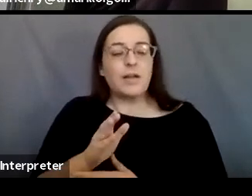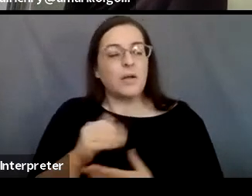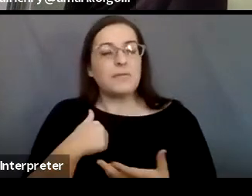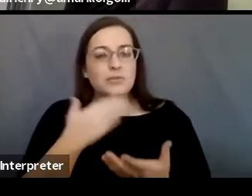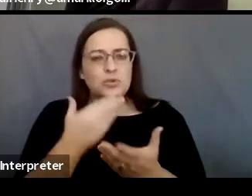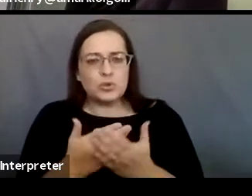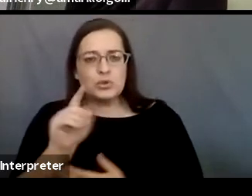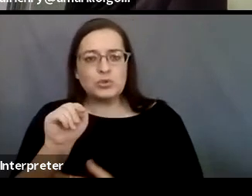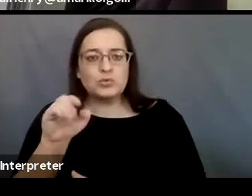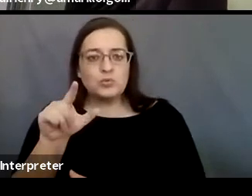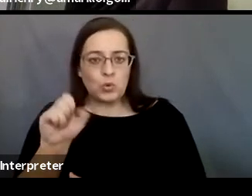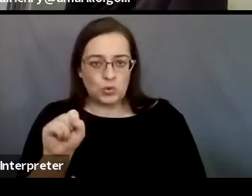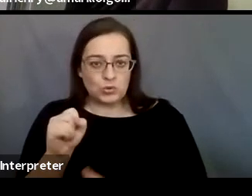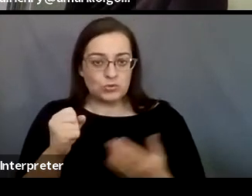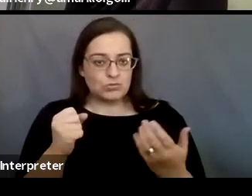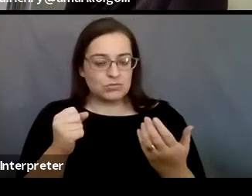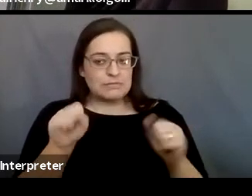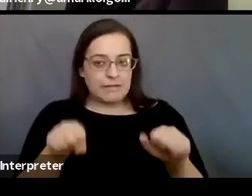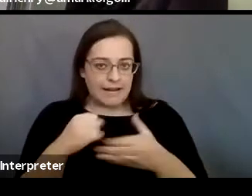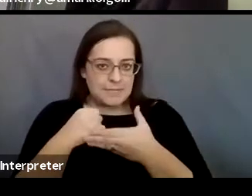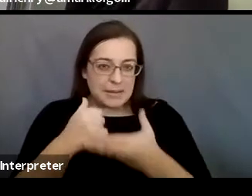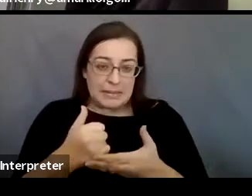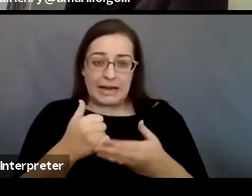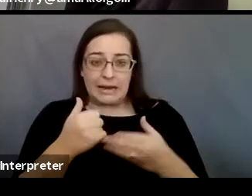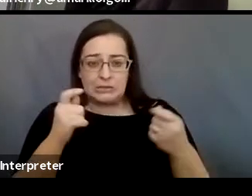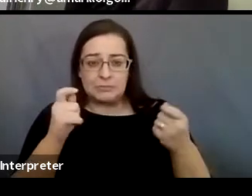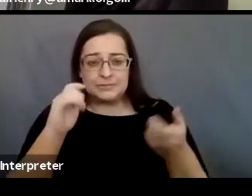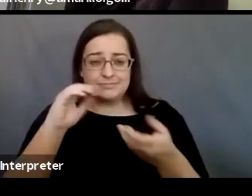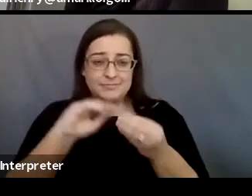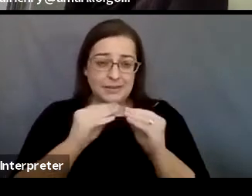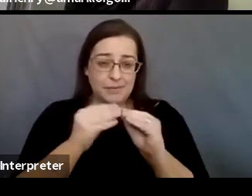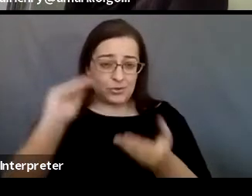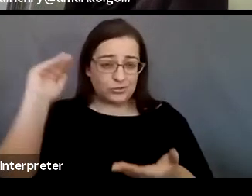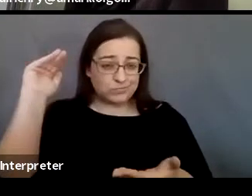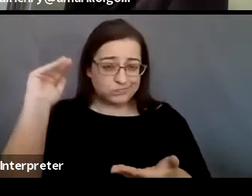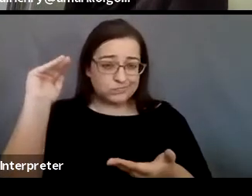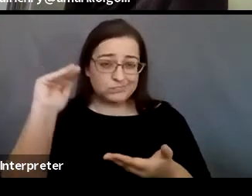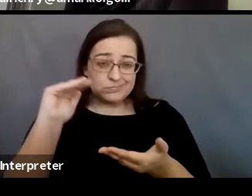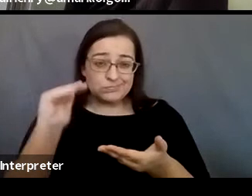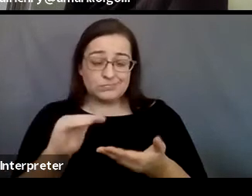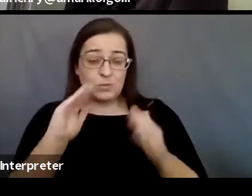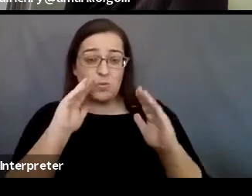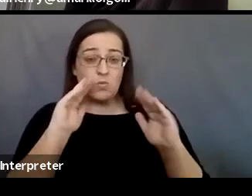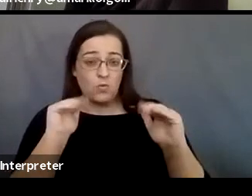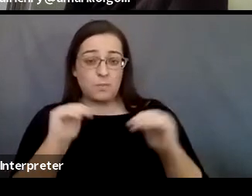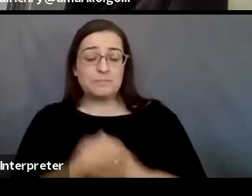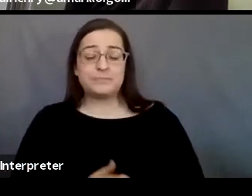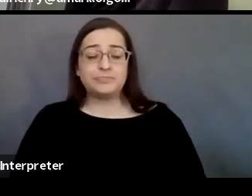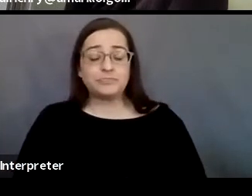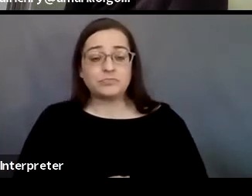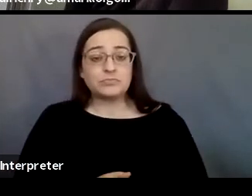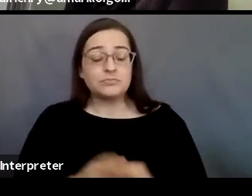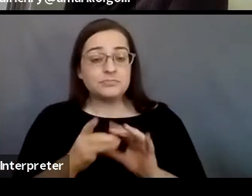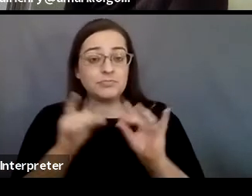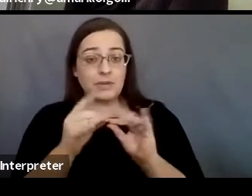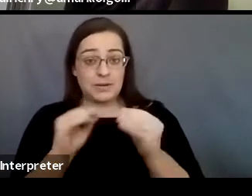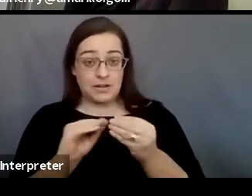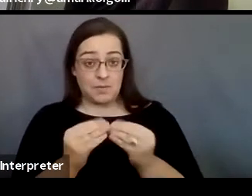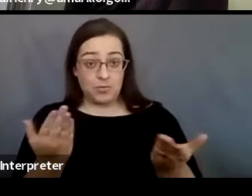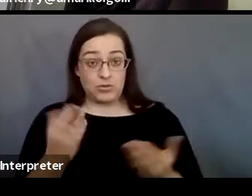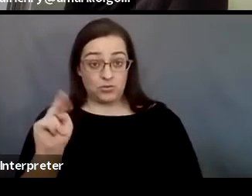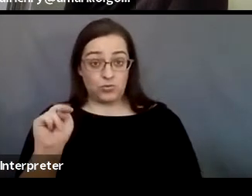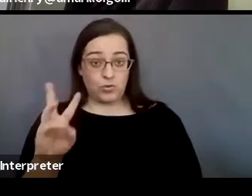good tools now that hopefully will start to turn this trend around that we've been seeing over the last 2 months. So let's talk about the numbers in